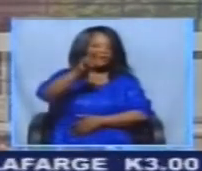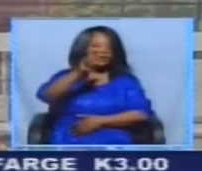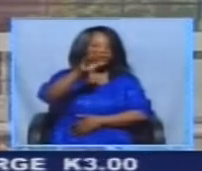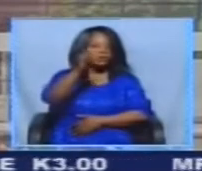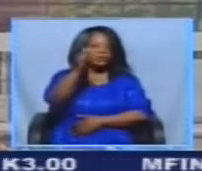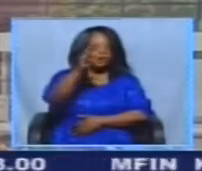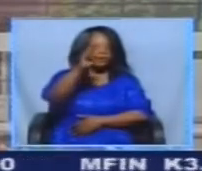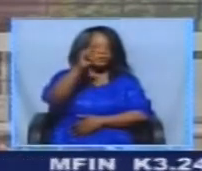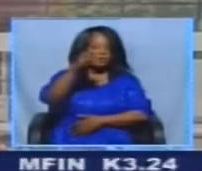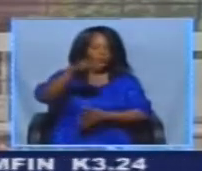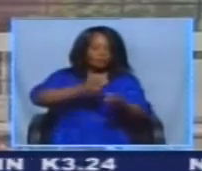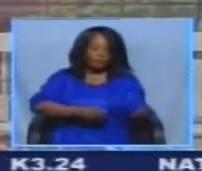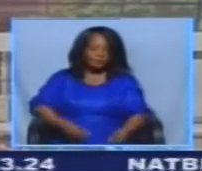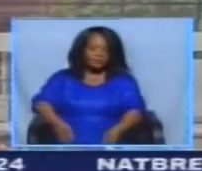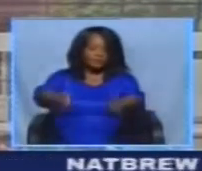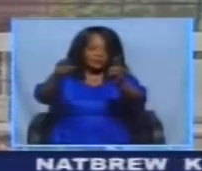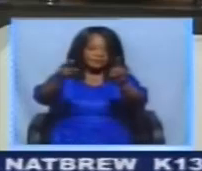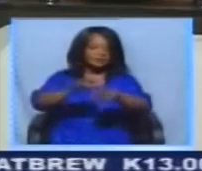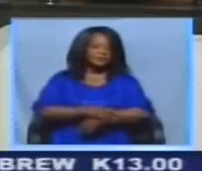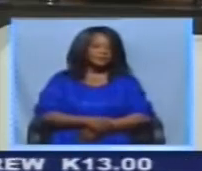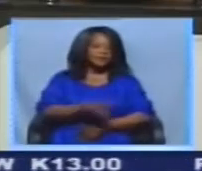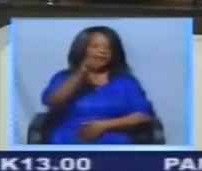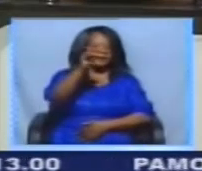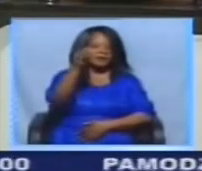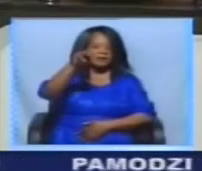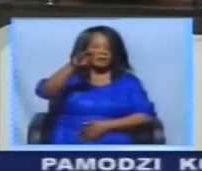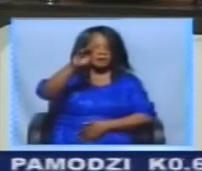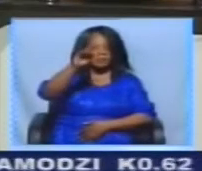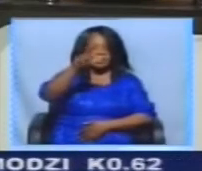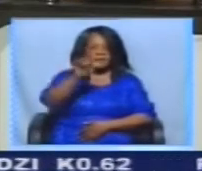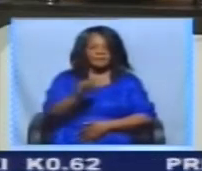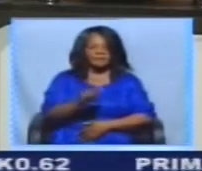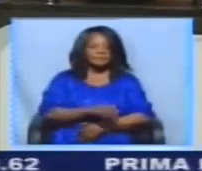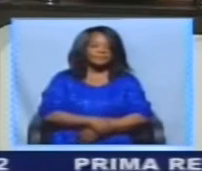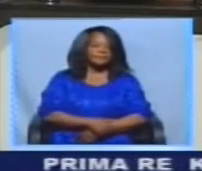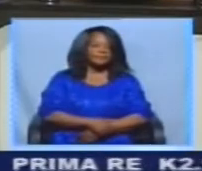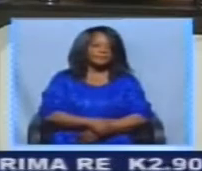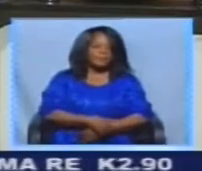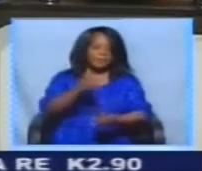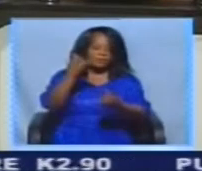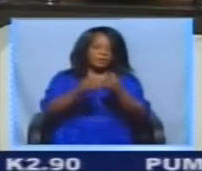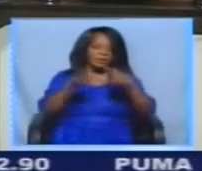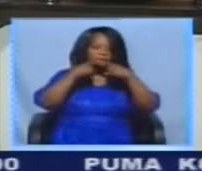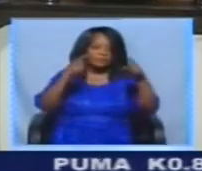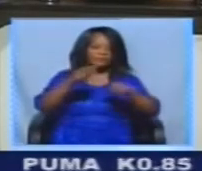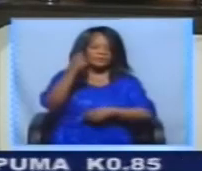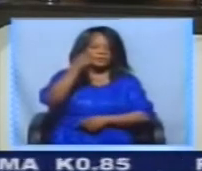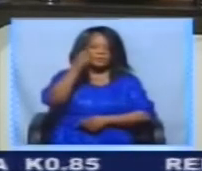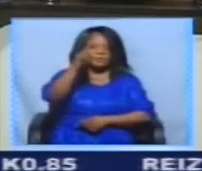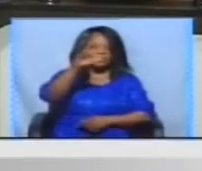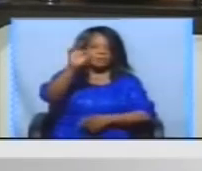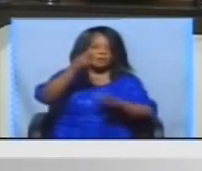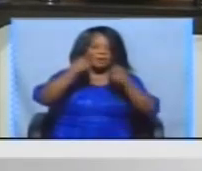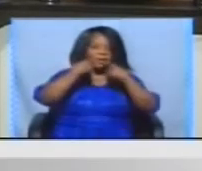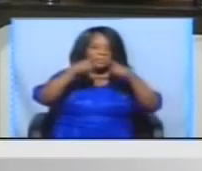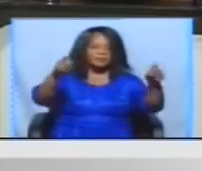Kamwala, opposite the railway line. to end the 19 hours news, a recap of the